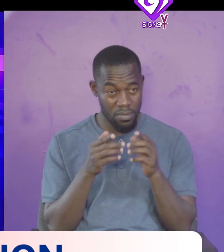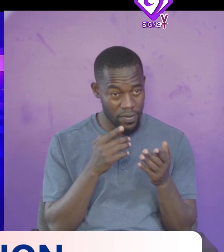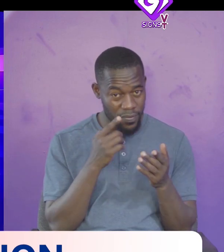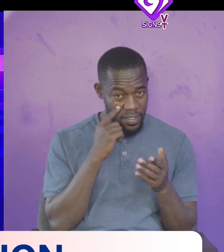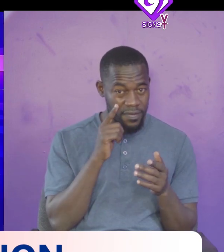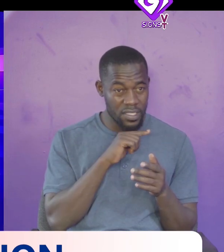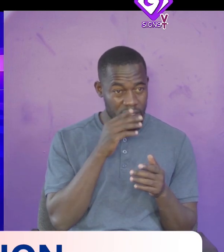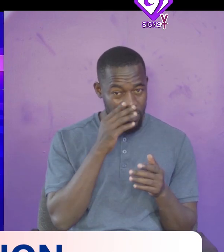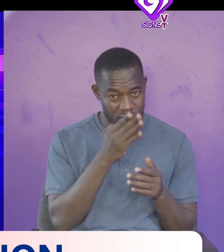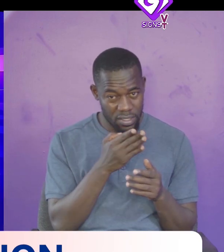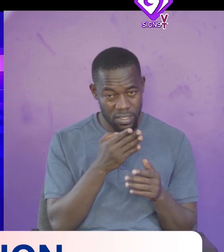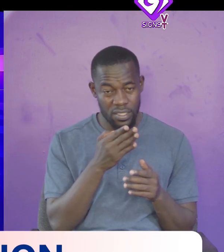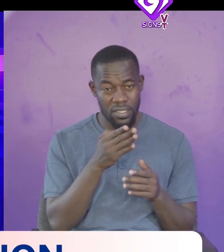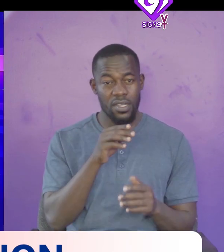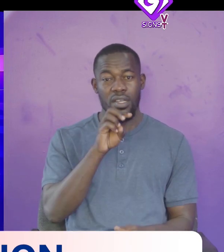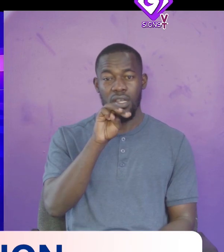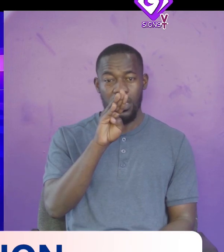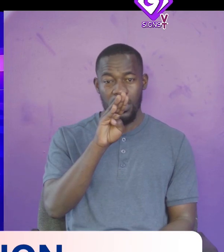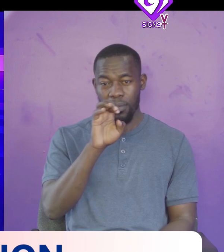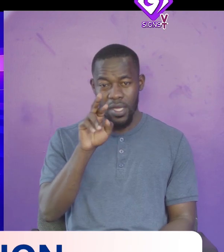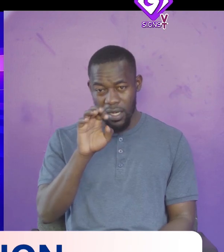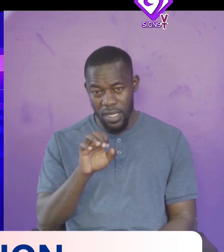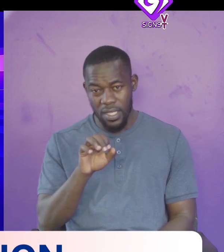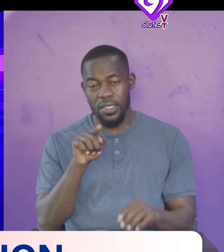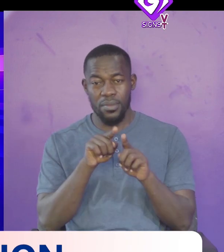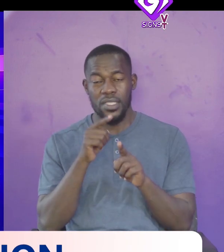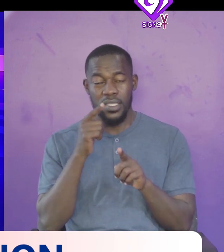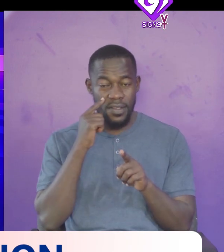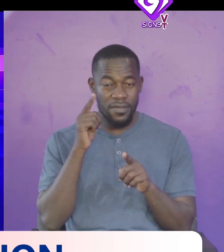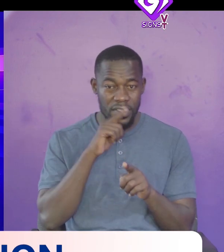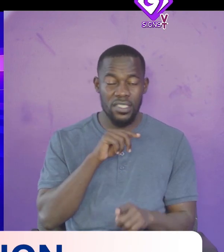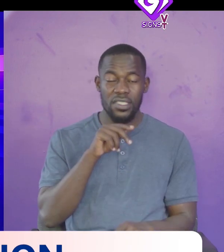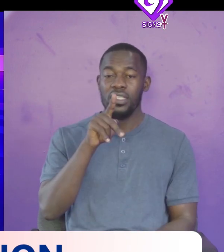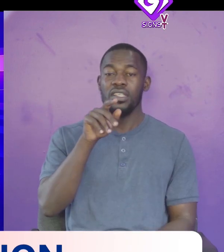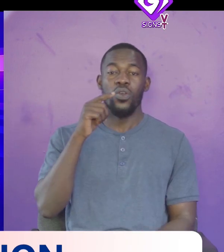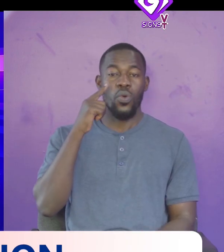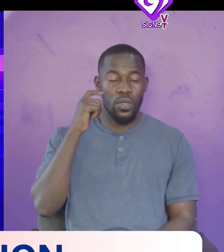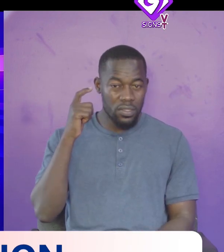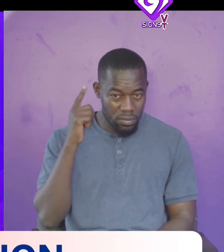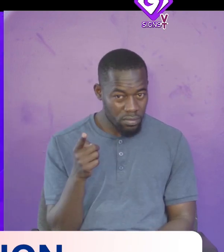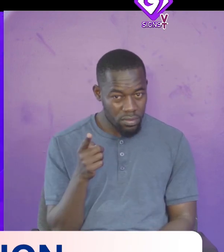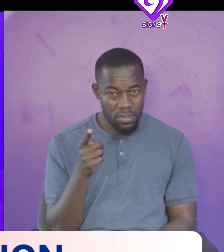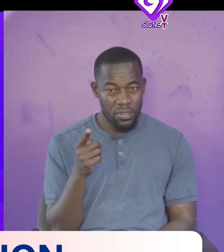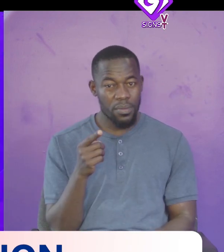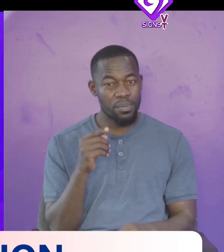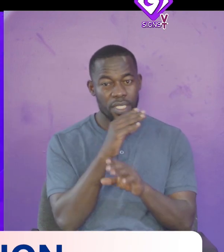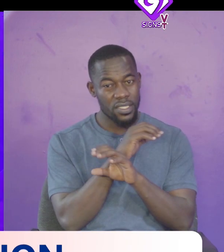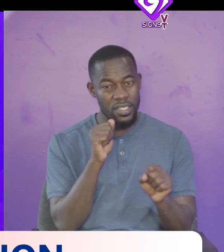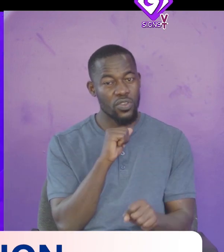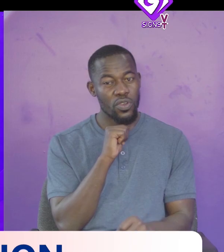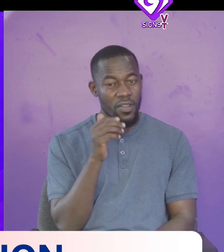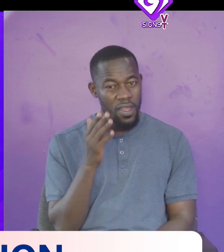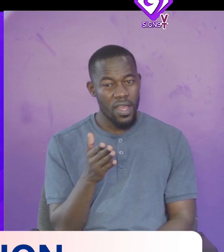you've seen in Kasipul, you've seen in some of these races. But without the president. Even without the president, this